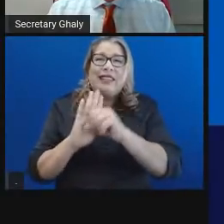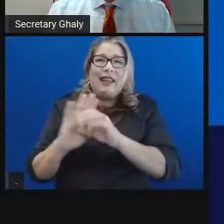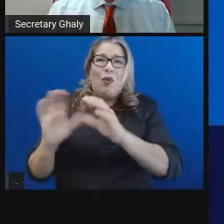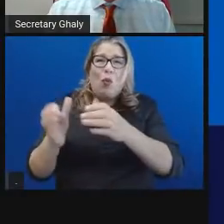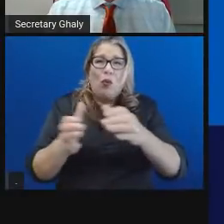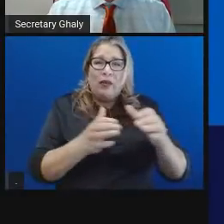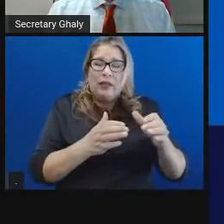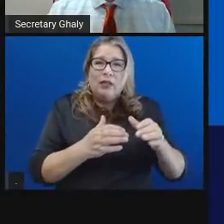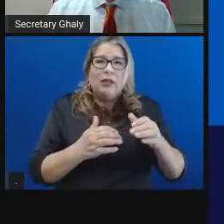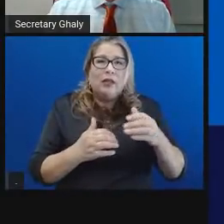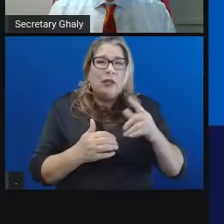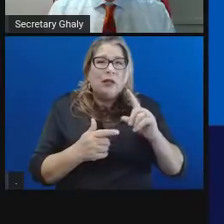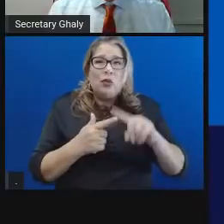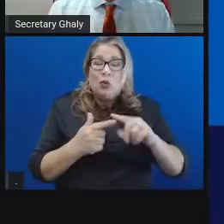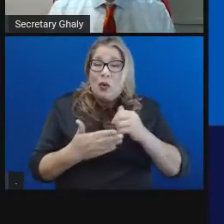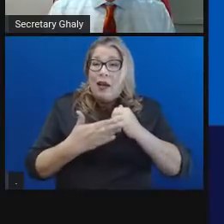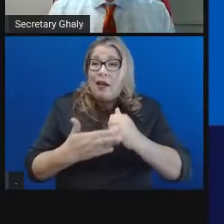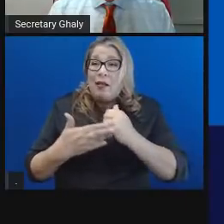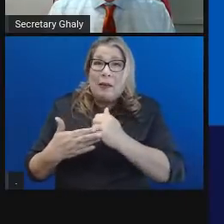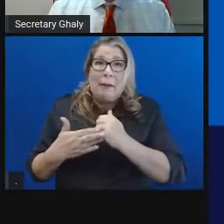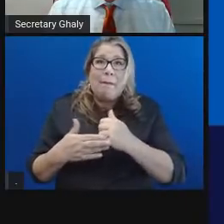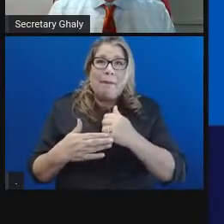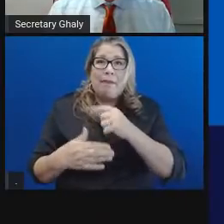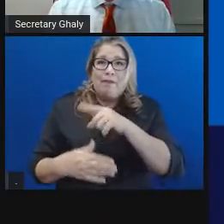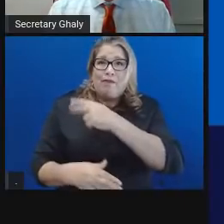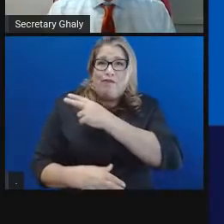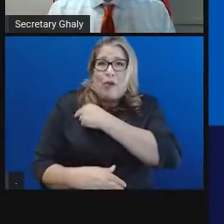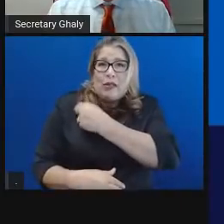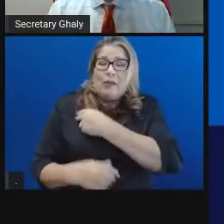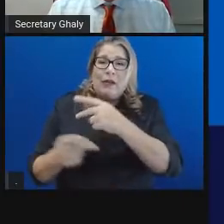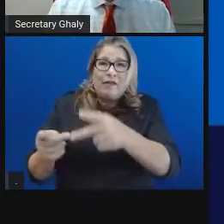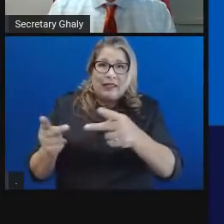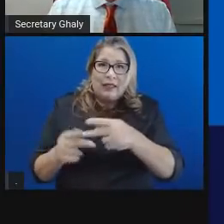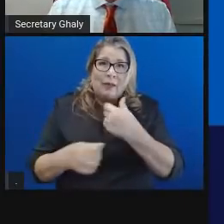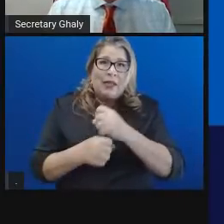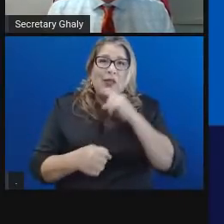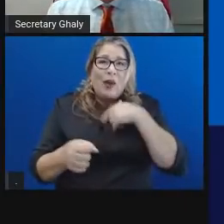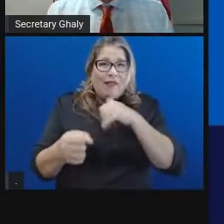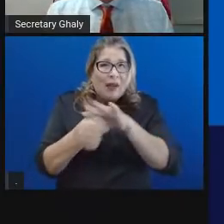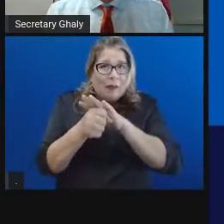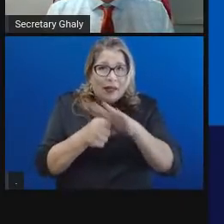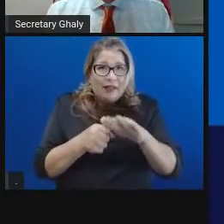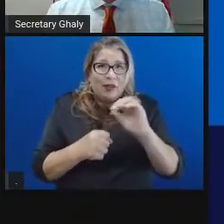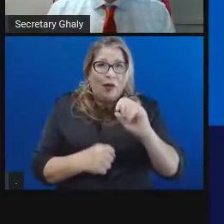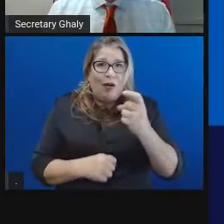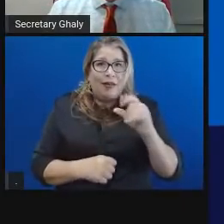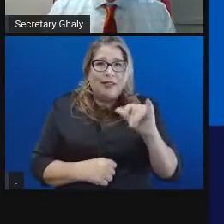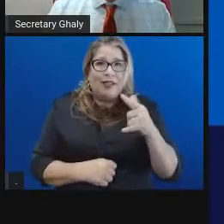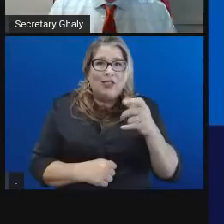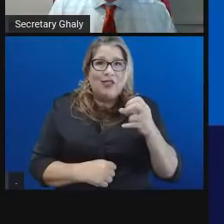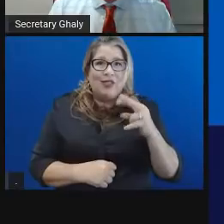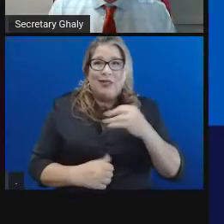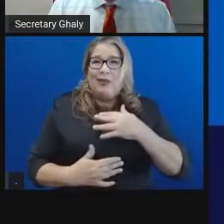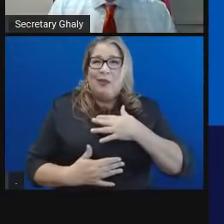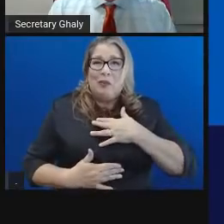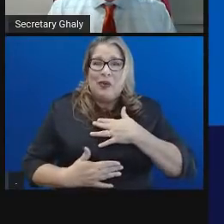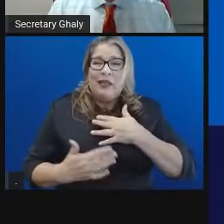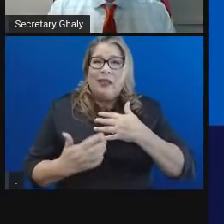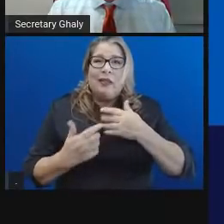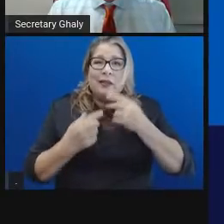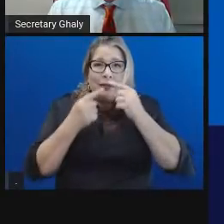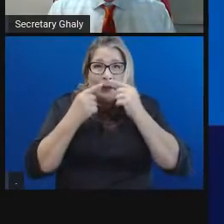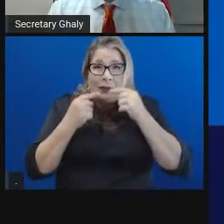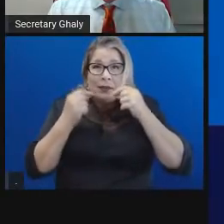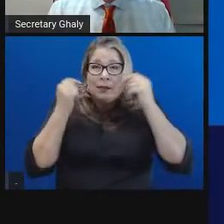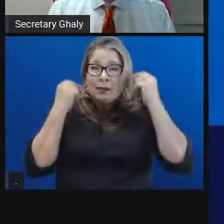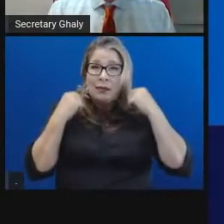them increase the availability of oxygen at a facility, making sure essentially the oxygen plumbing was